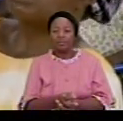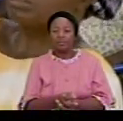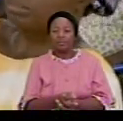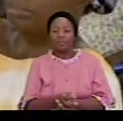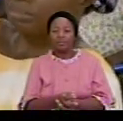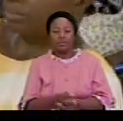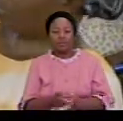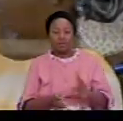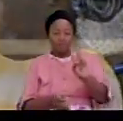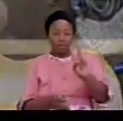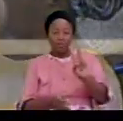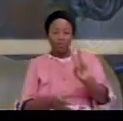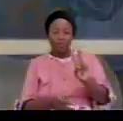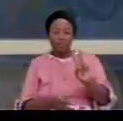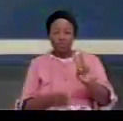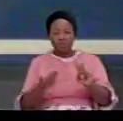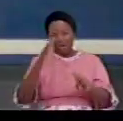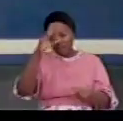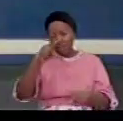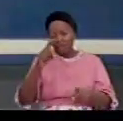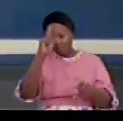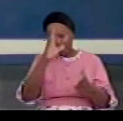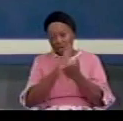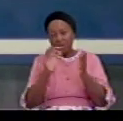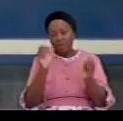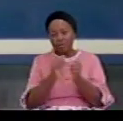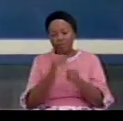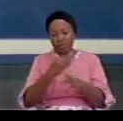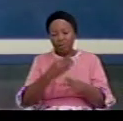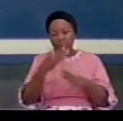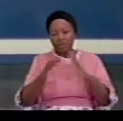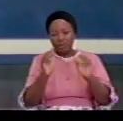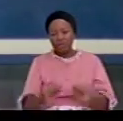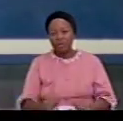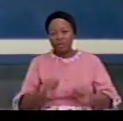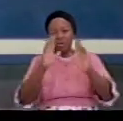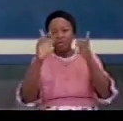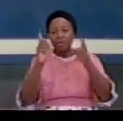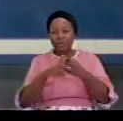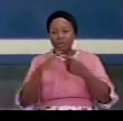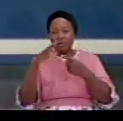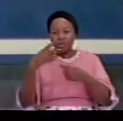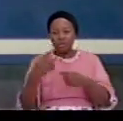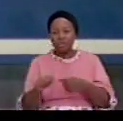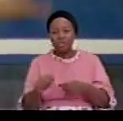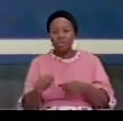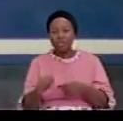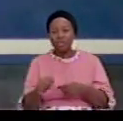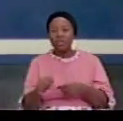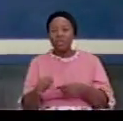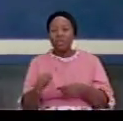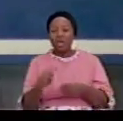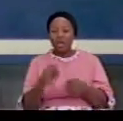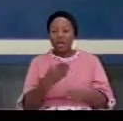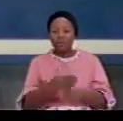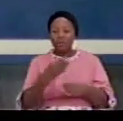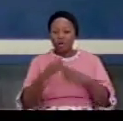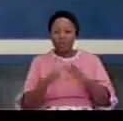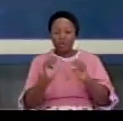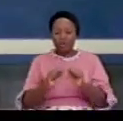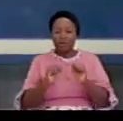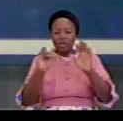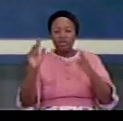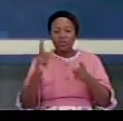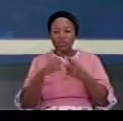Two, he believed with absolute surrender to the absolute surrendering to the